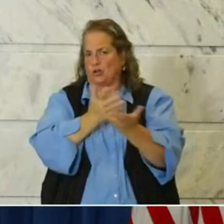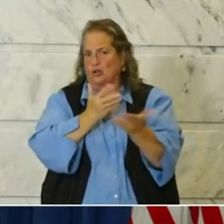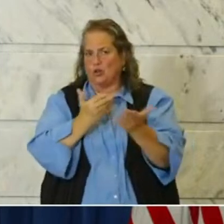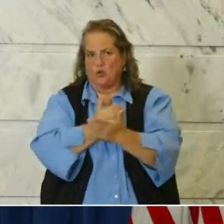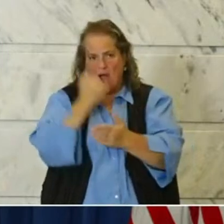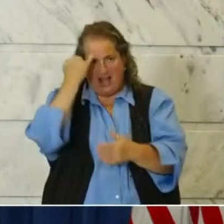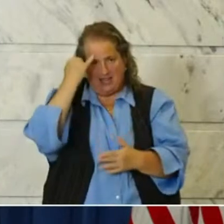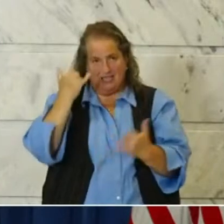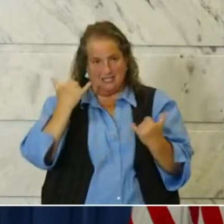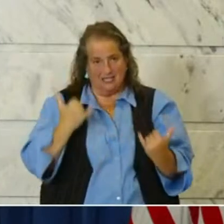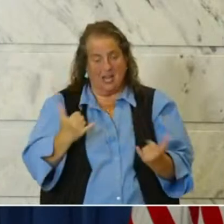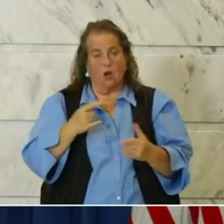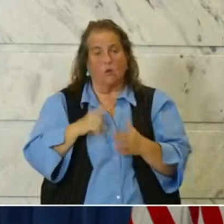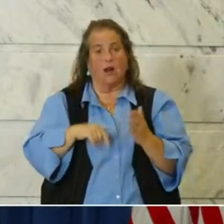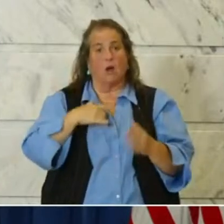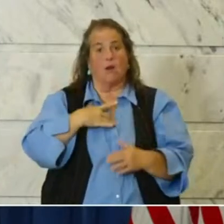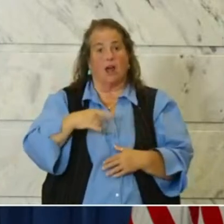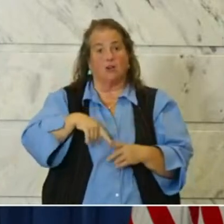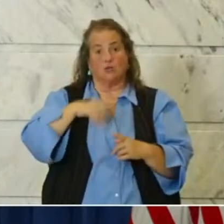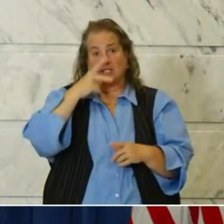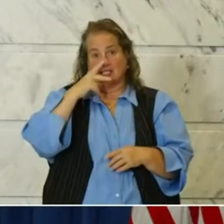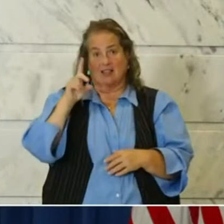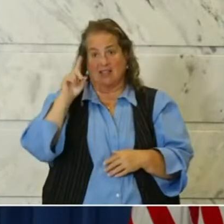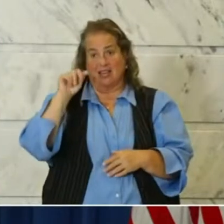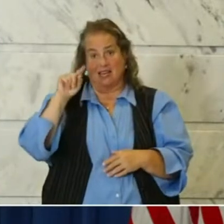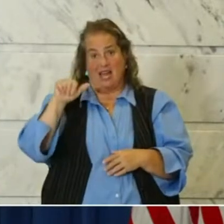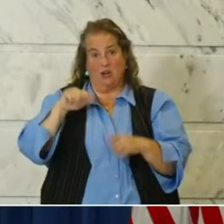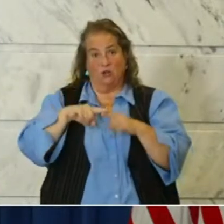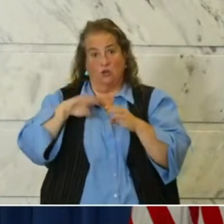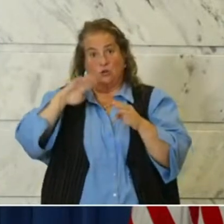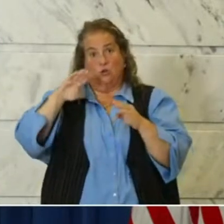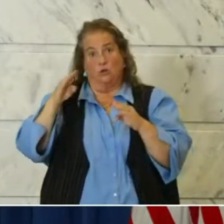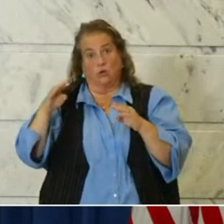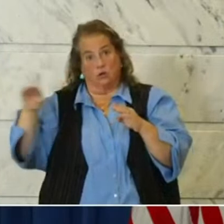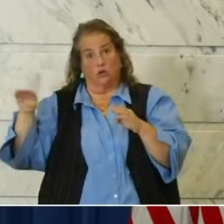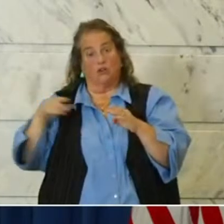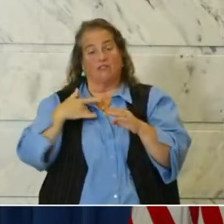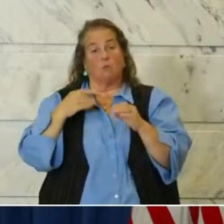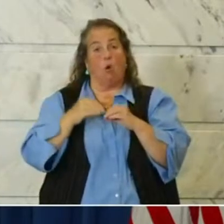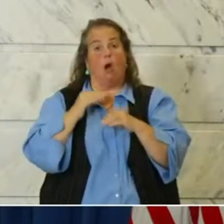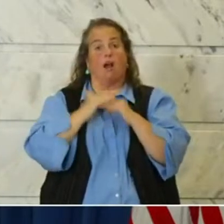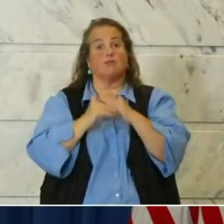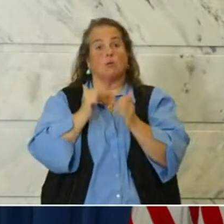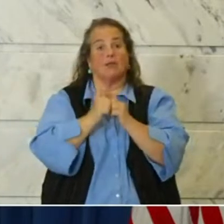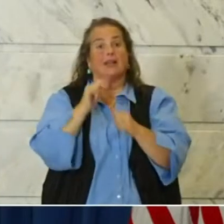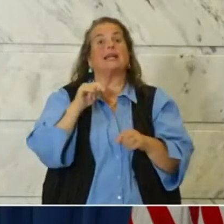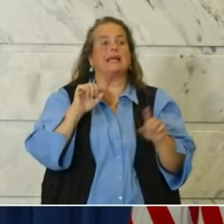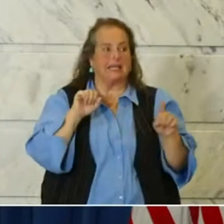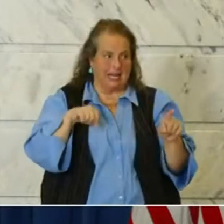now. Would I like to see a break in the data during the course of this week to feel more comfortable with it? Yes.